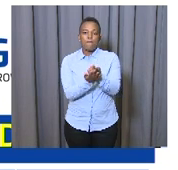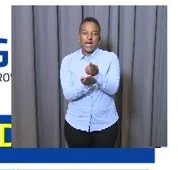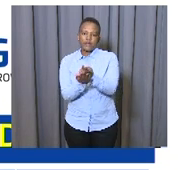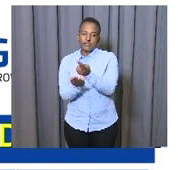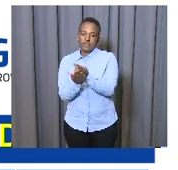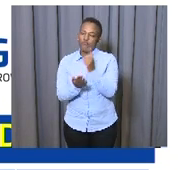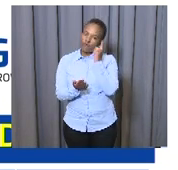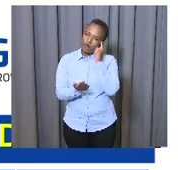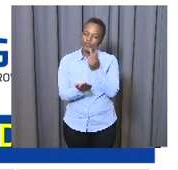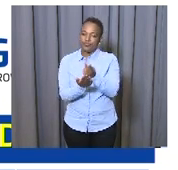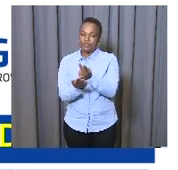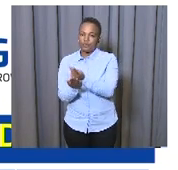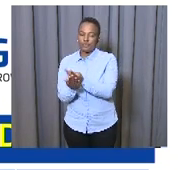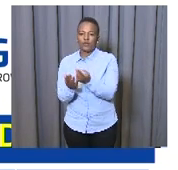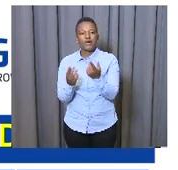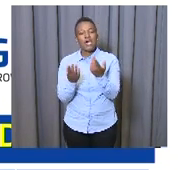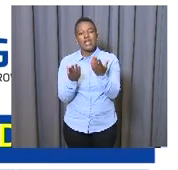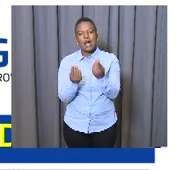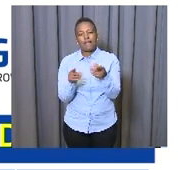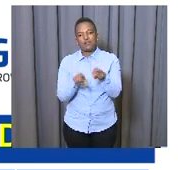is still the same. What we gave you last week,